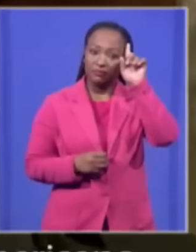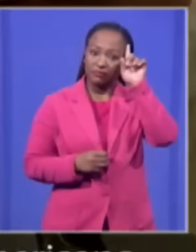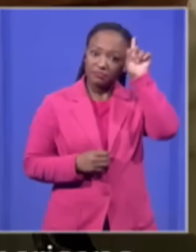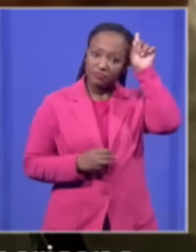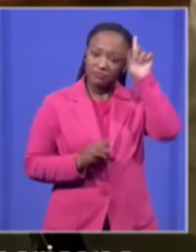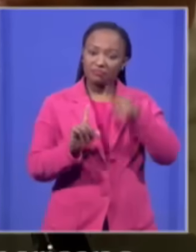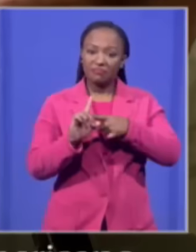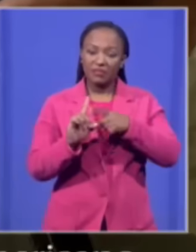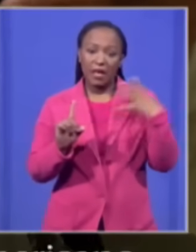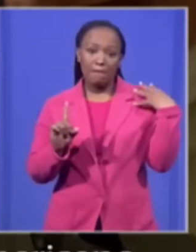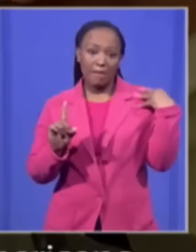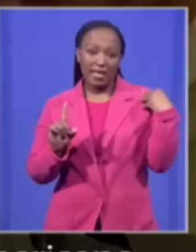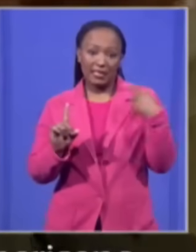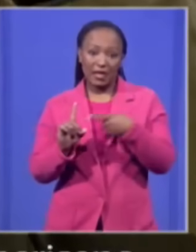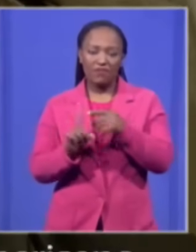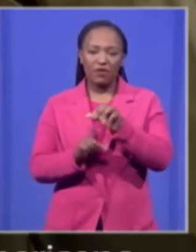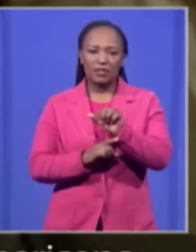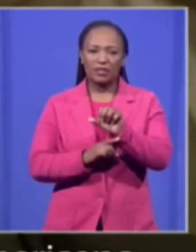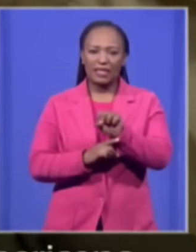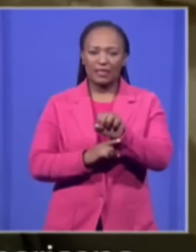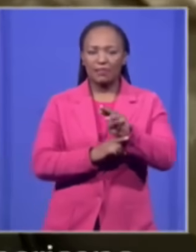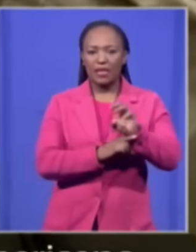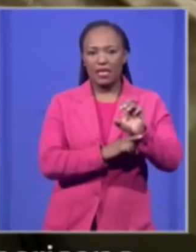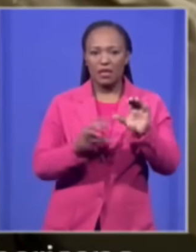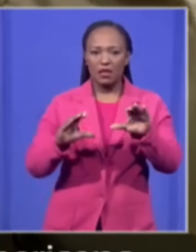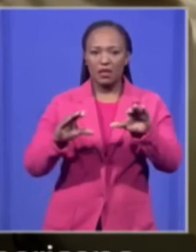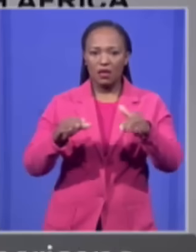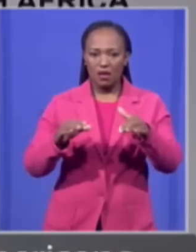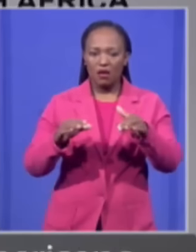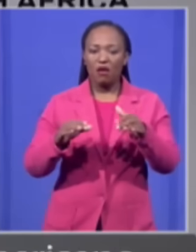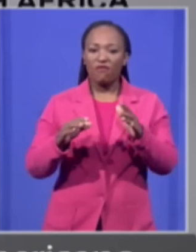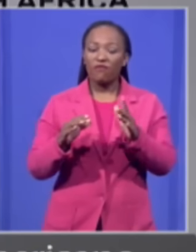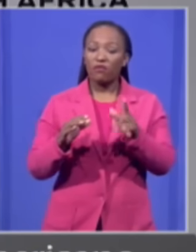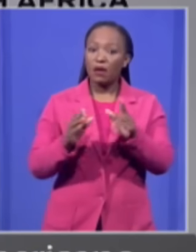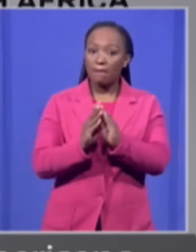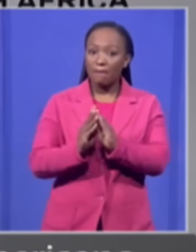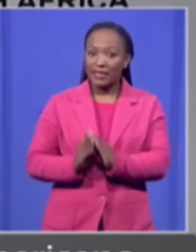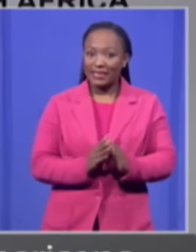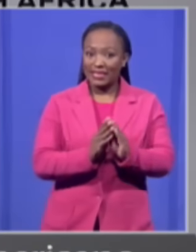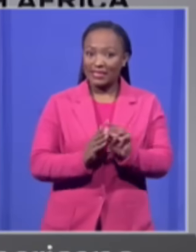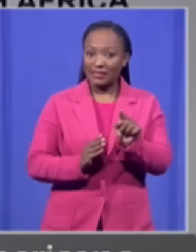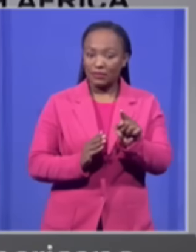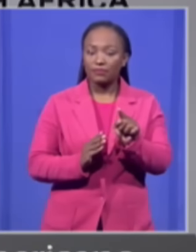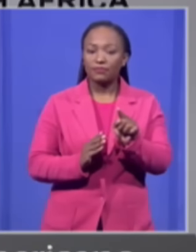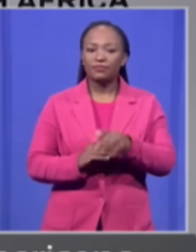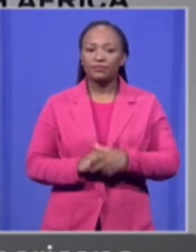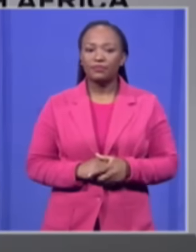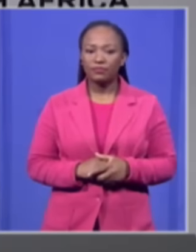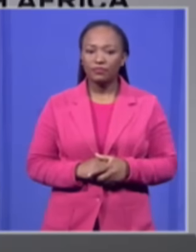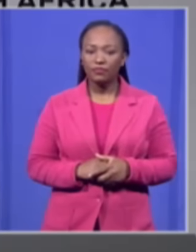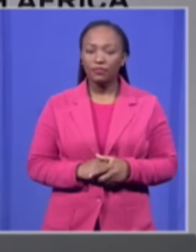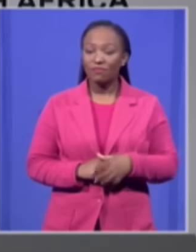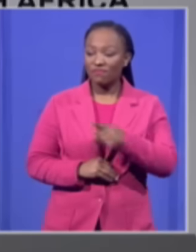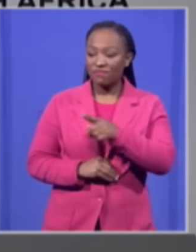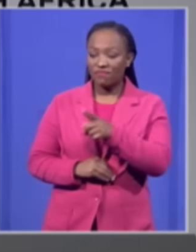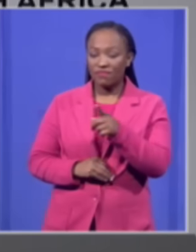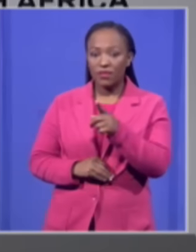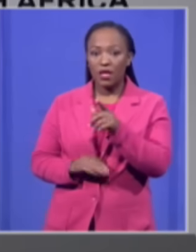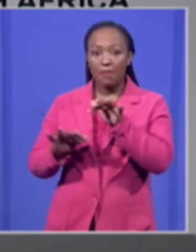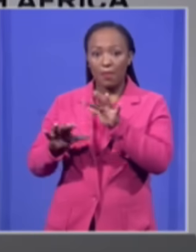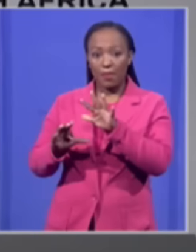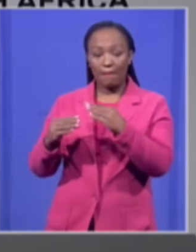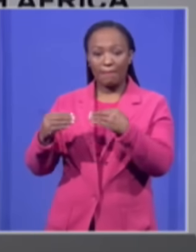go nna le seabe mo dipuisanong tsa bosetšhaba tseo di rulagantsweng. Our entrepreneurs cannot afford not to participate in the national dialogue.